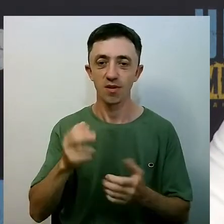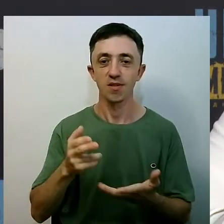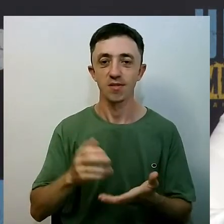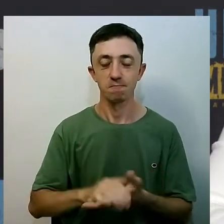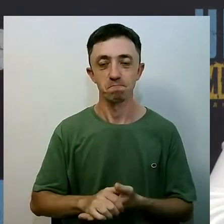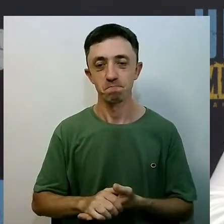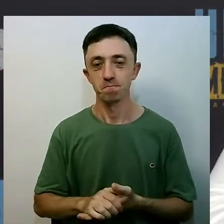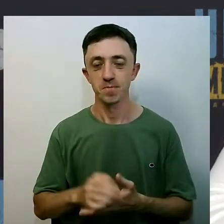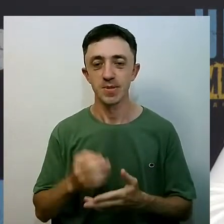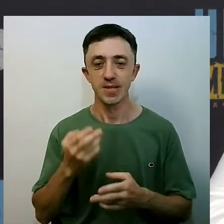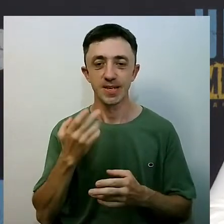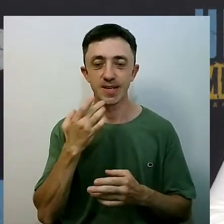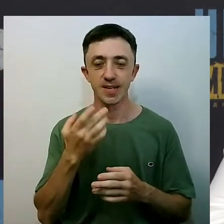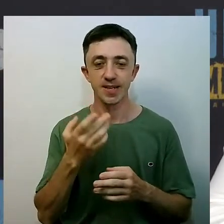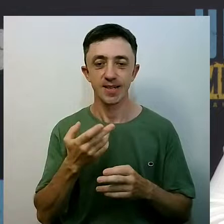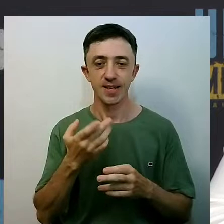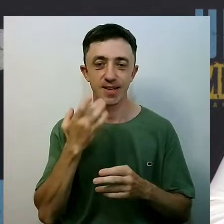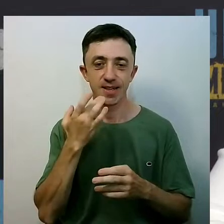of your territories.